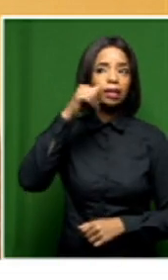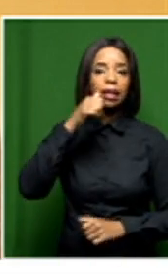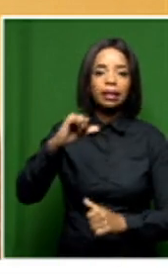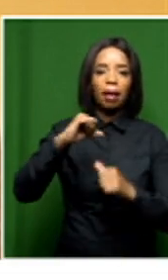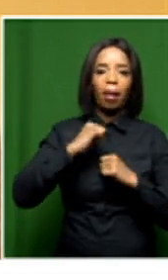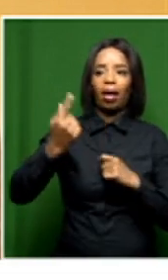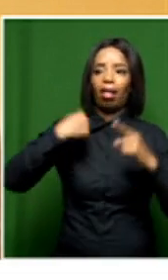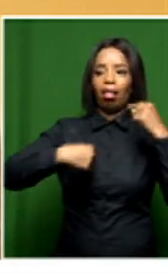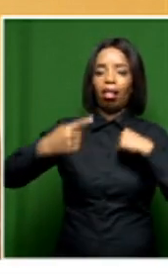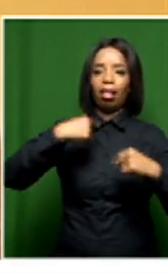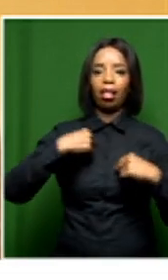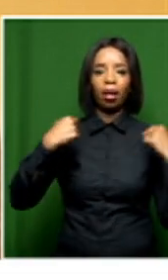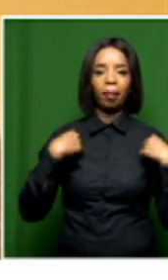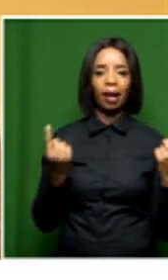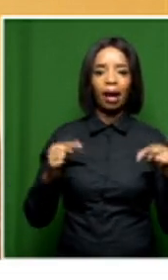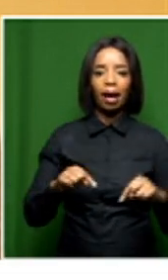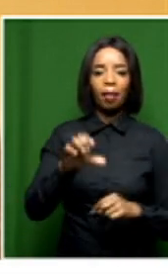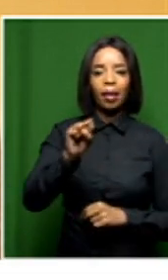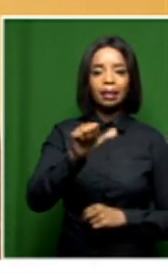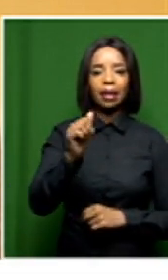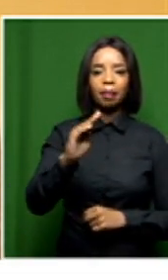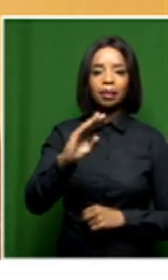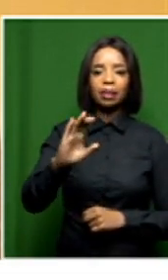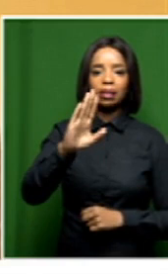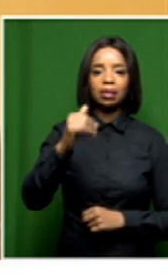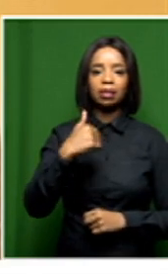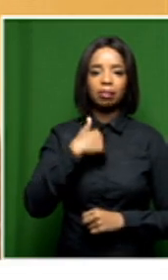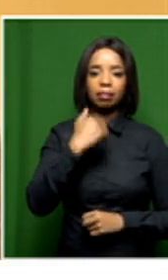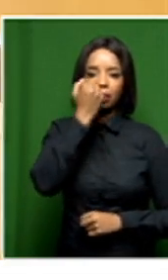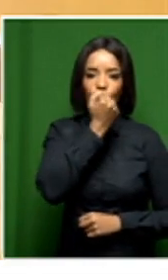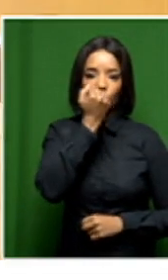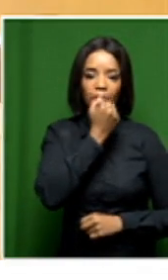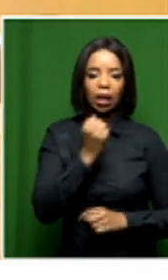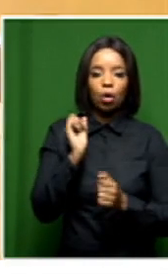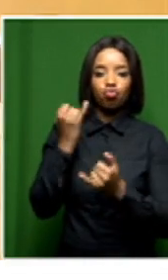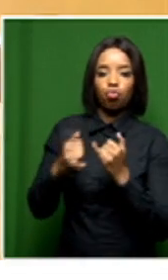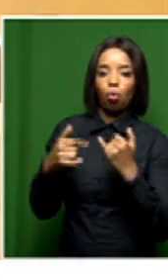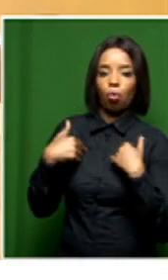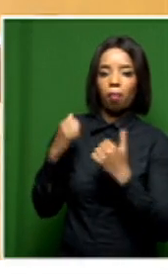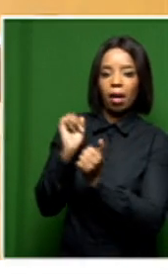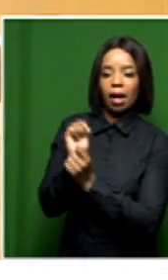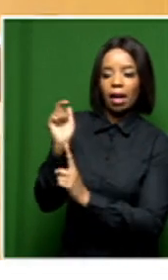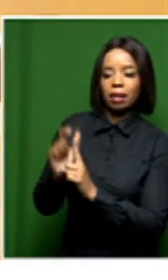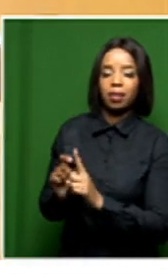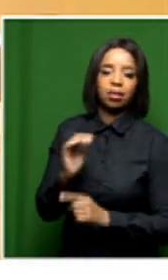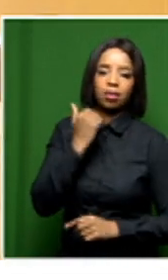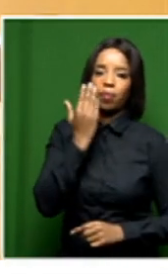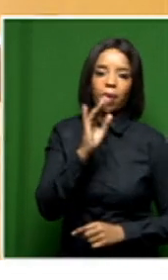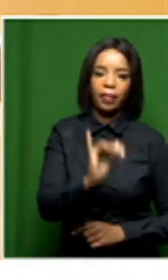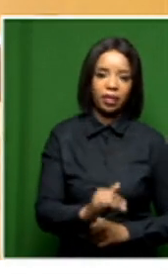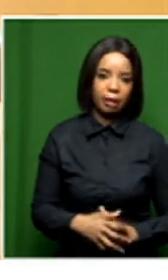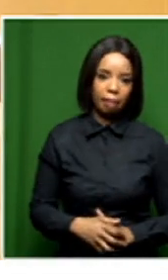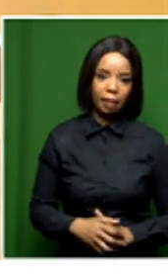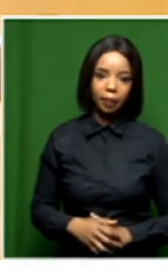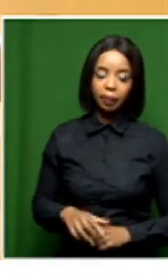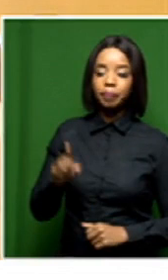come to SABC and apologize that we arrested people early. Yeah, so I just want to ask you this, because I do remember